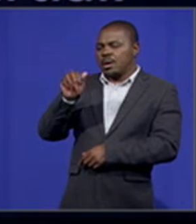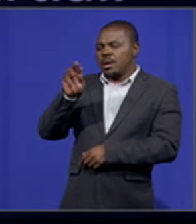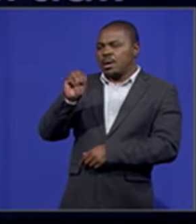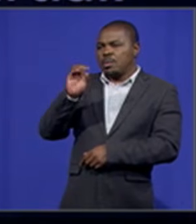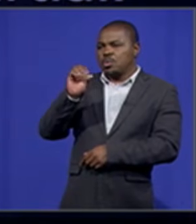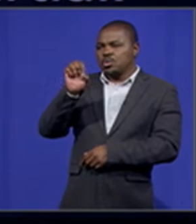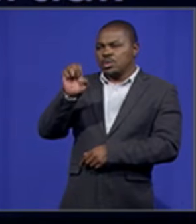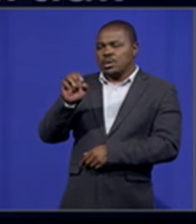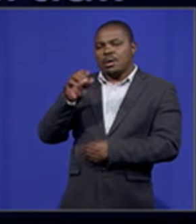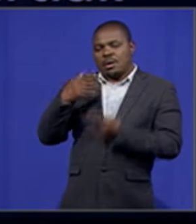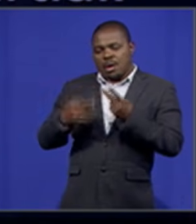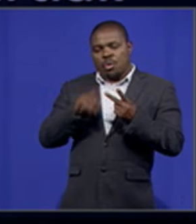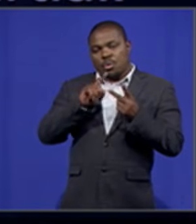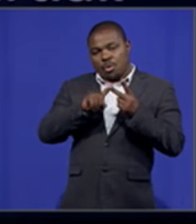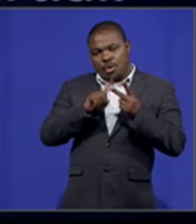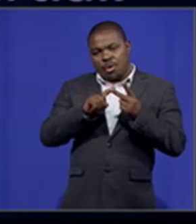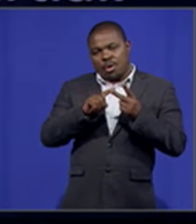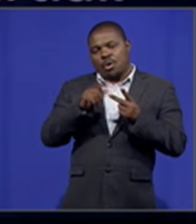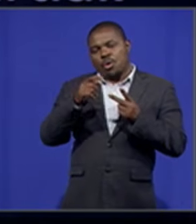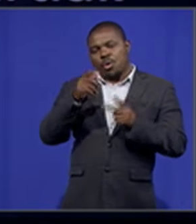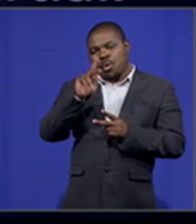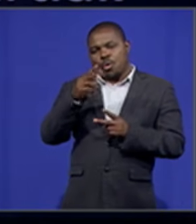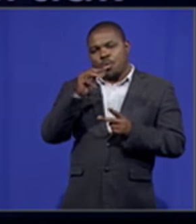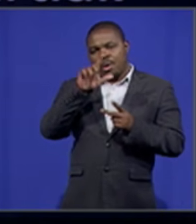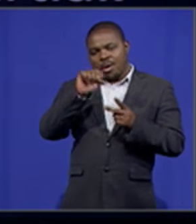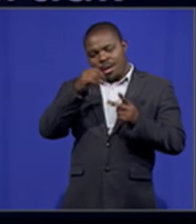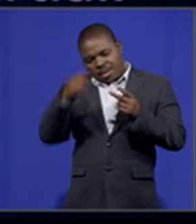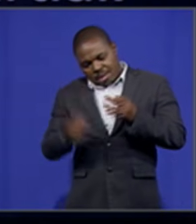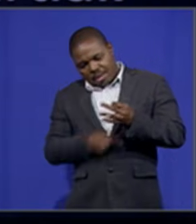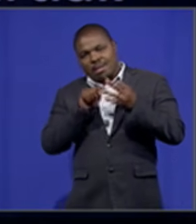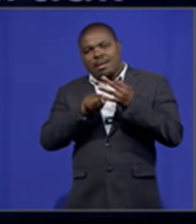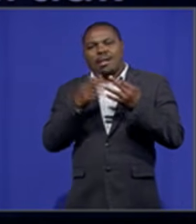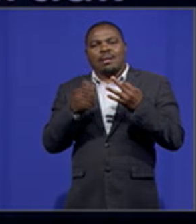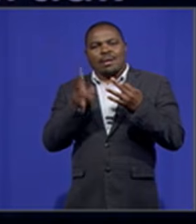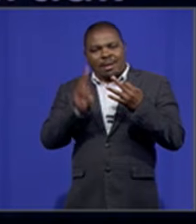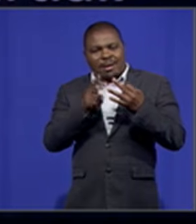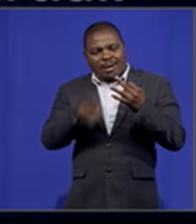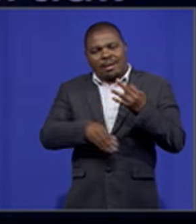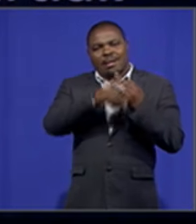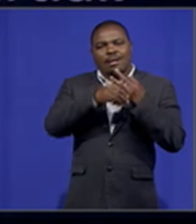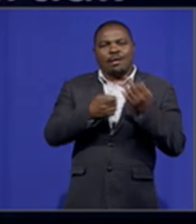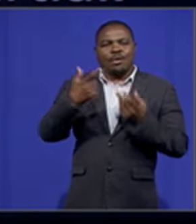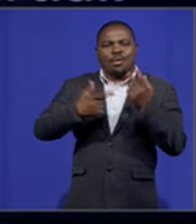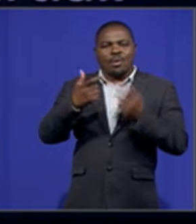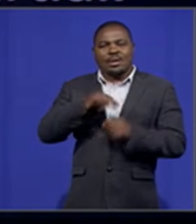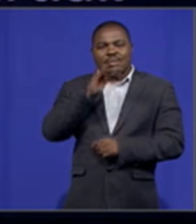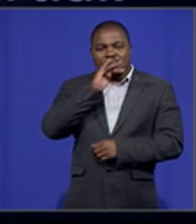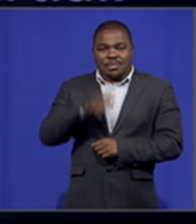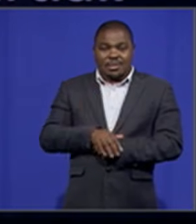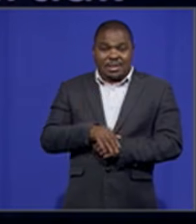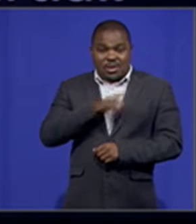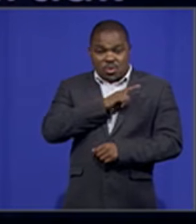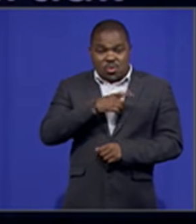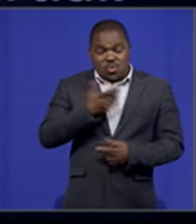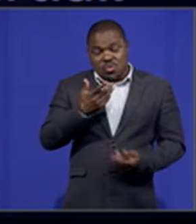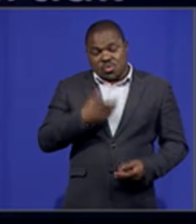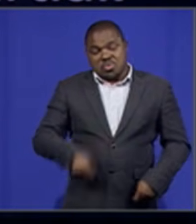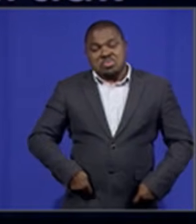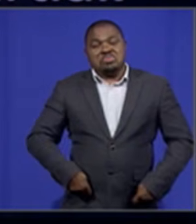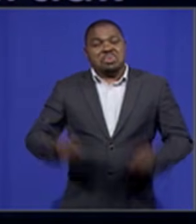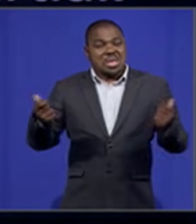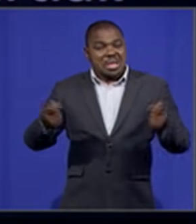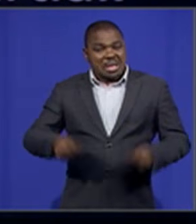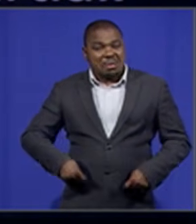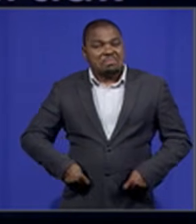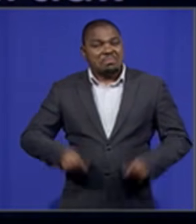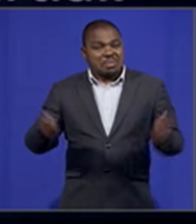ke ramolao Khumalo go tla yo mongwe gape wa boraro o tla bontšha gore ka go le lengwe le ka dikanapeng o tlo thuboga dikanapa ka baka la gore